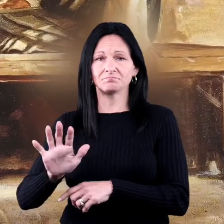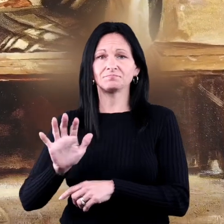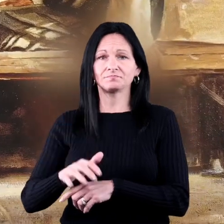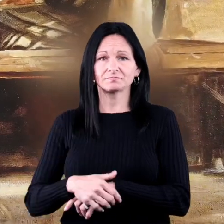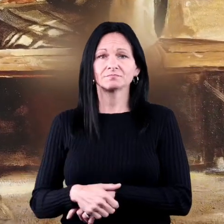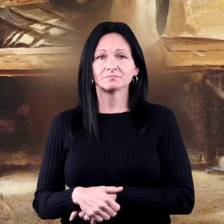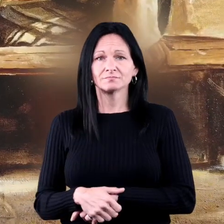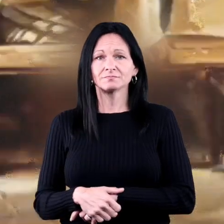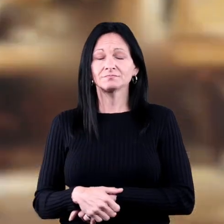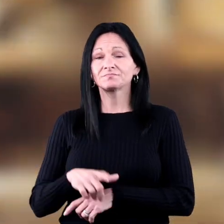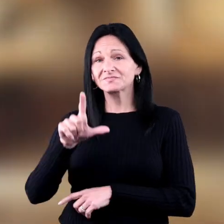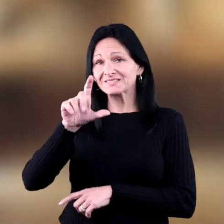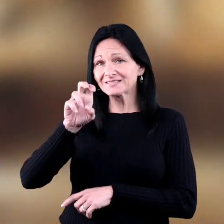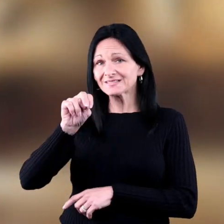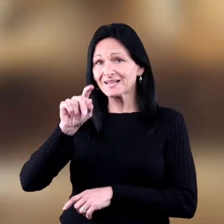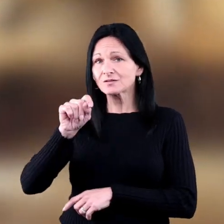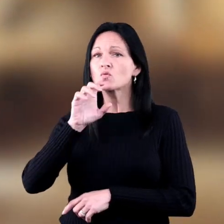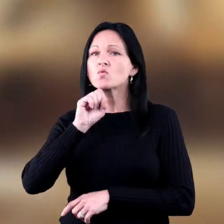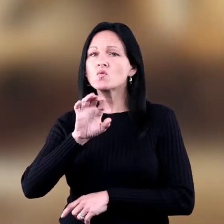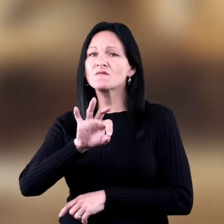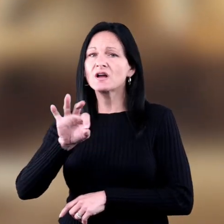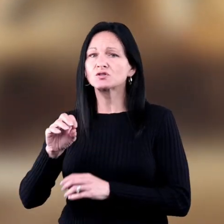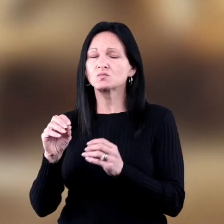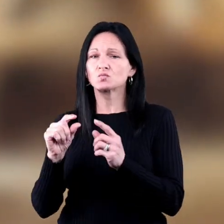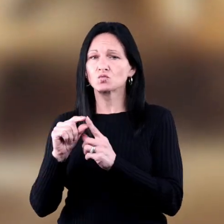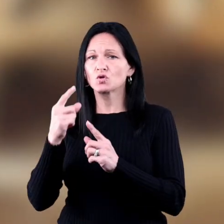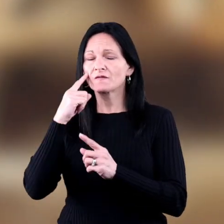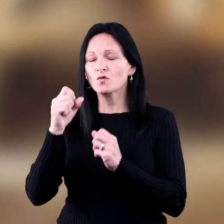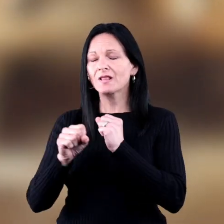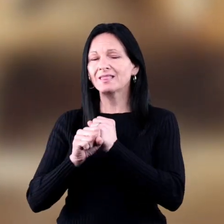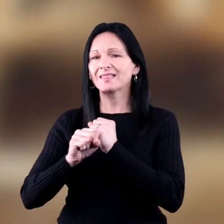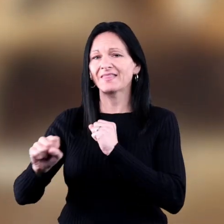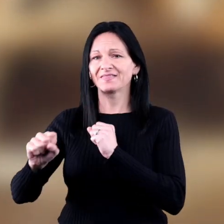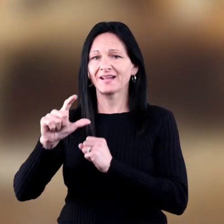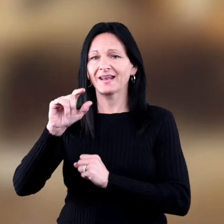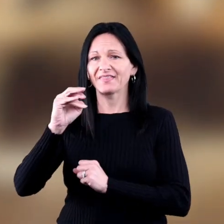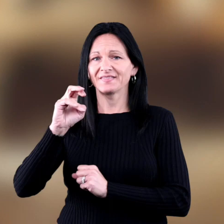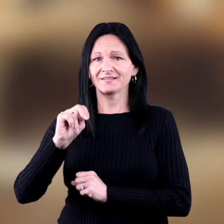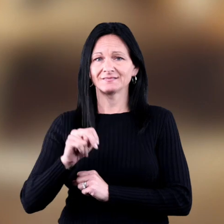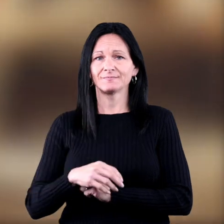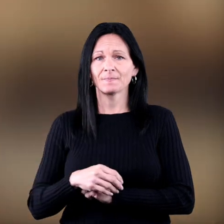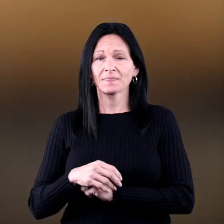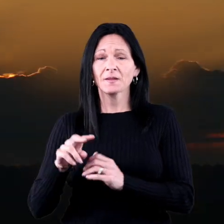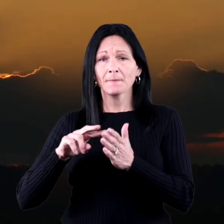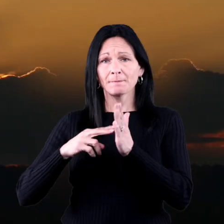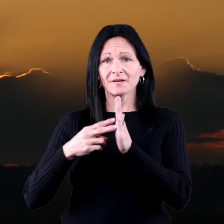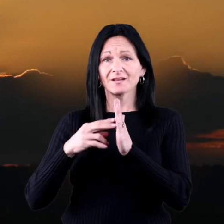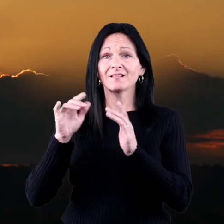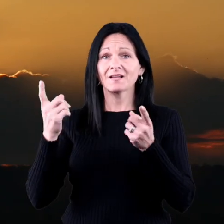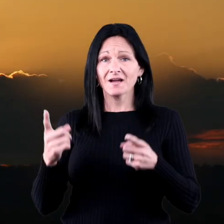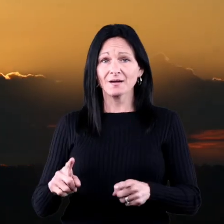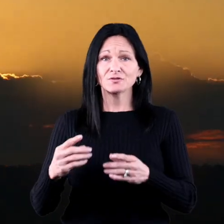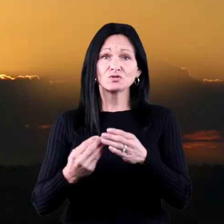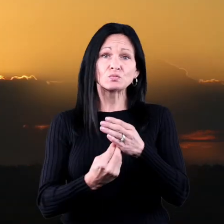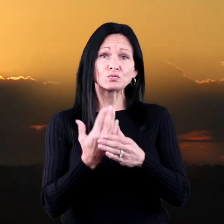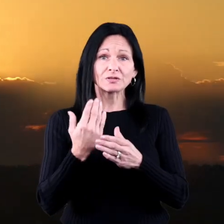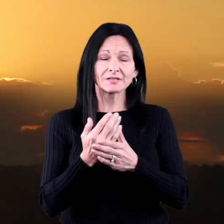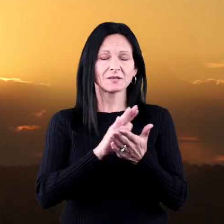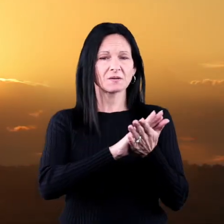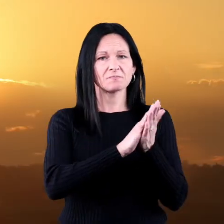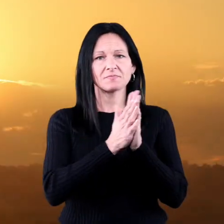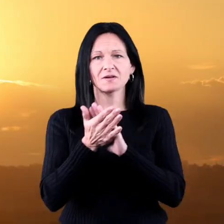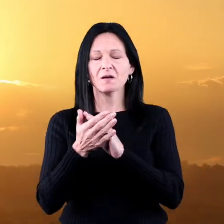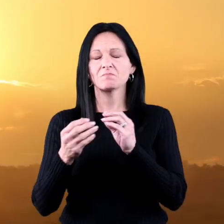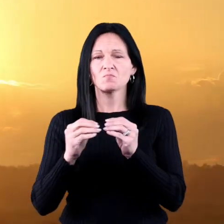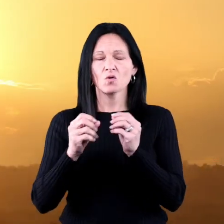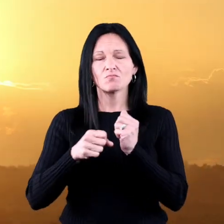around Jerusalem. Lent is an Old English word for lengthen, meaning that in spring the days begin to